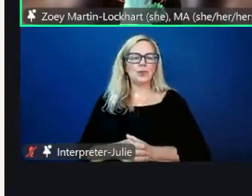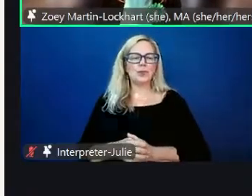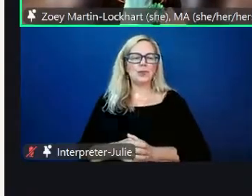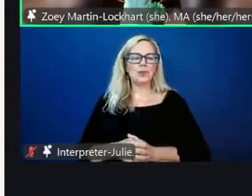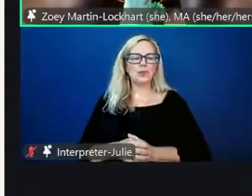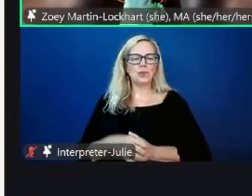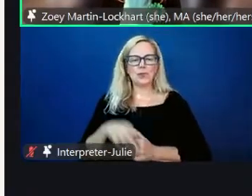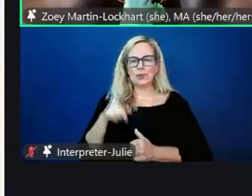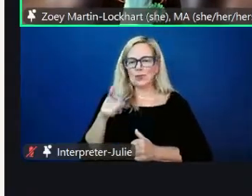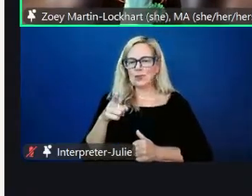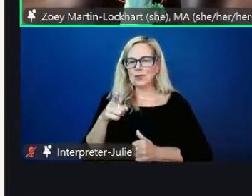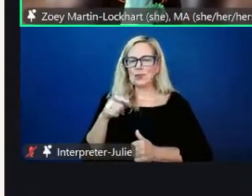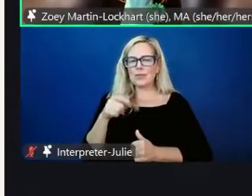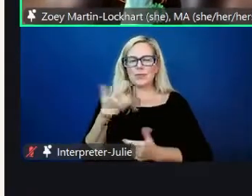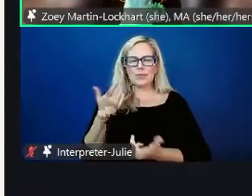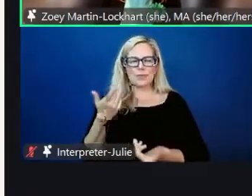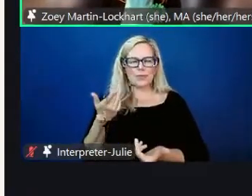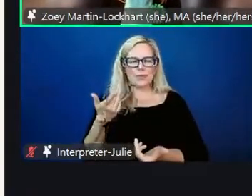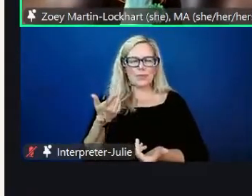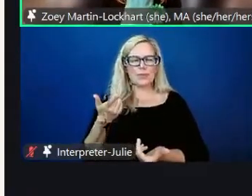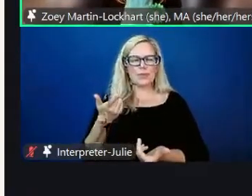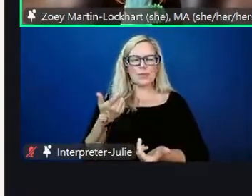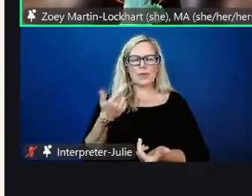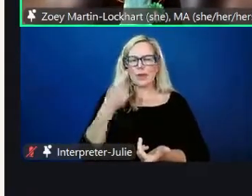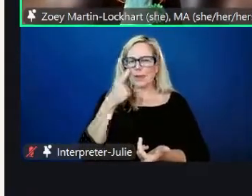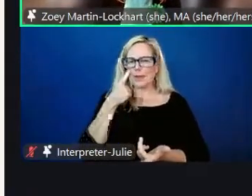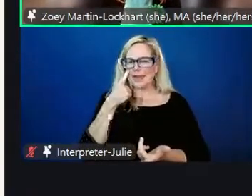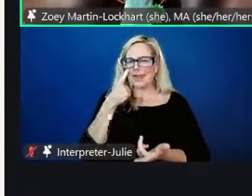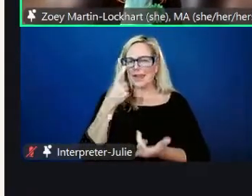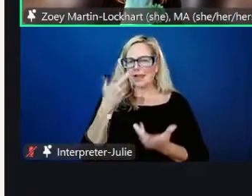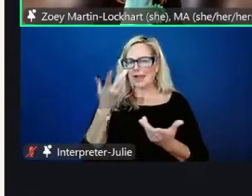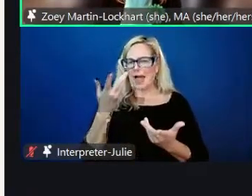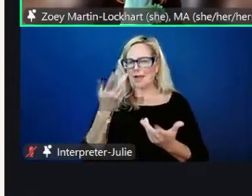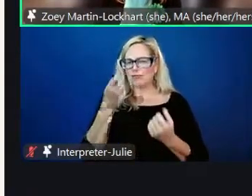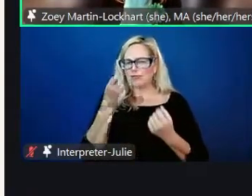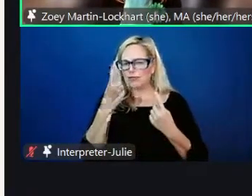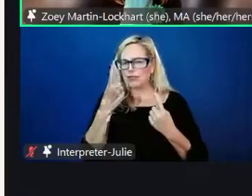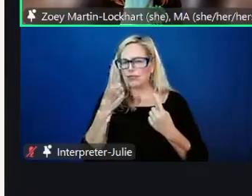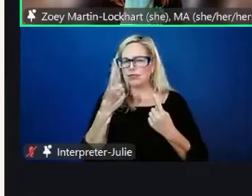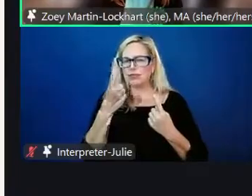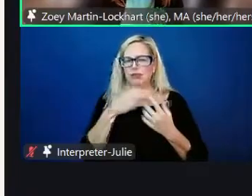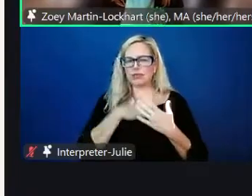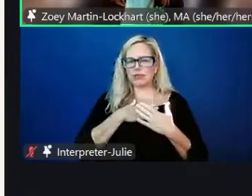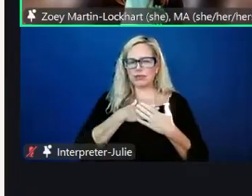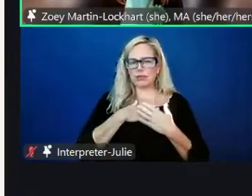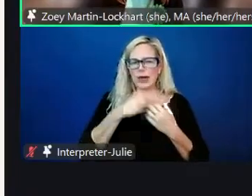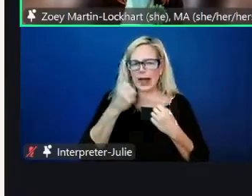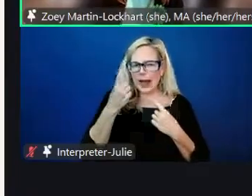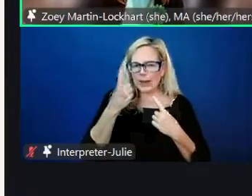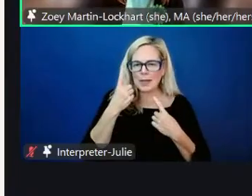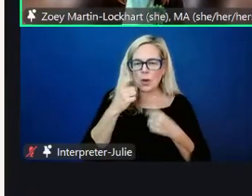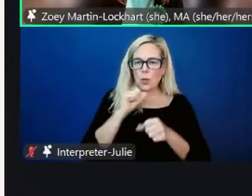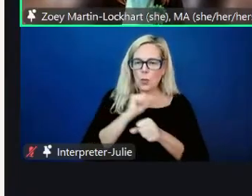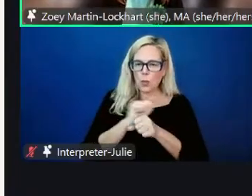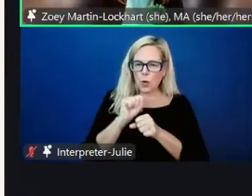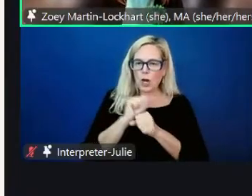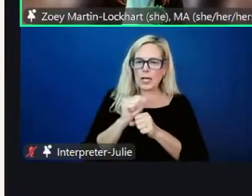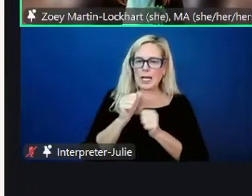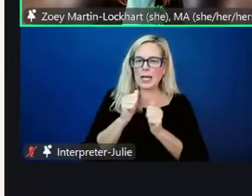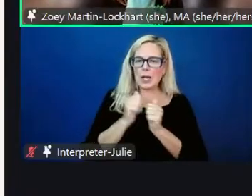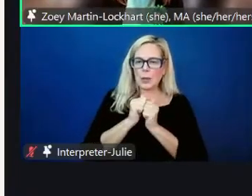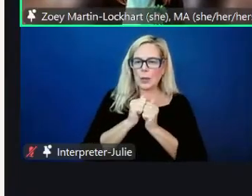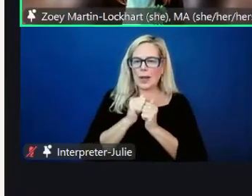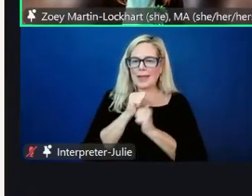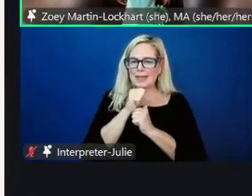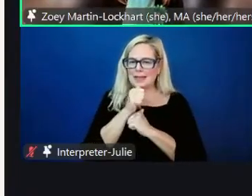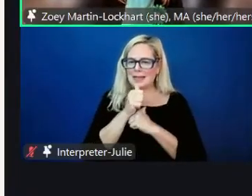What resonated was the intentionality, tolerance of ambiguity, empathy, working with discomfort rather than turning away from